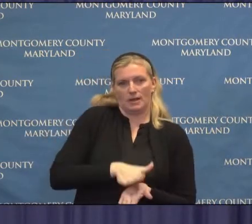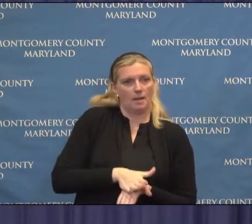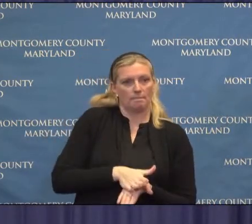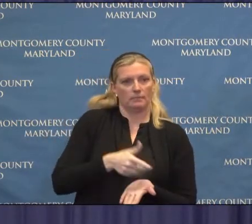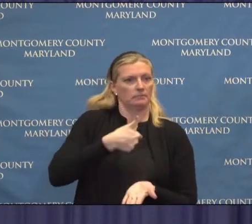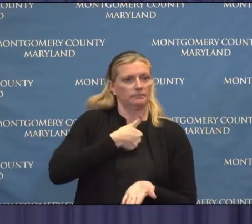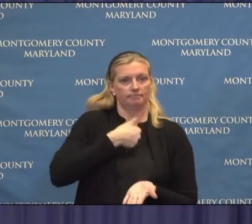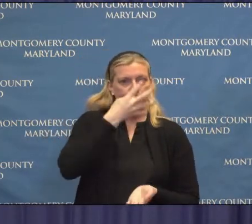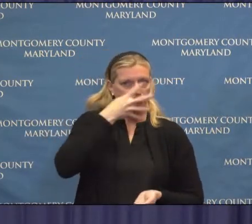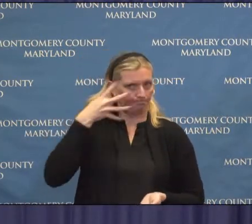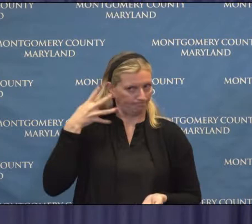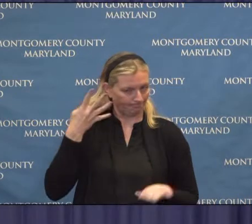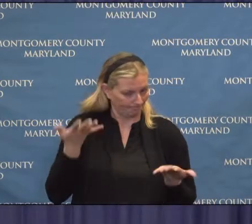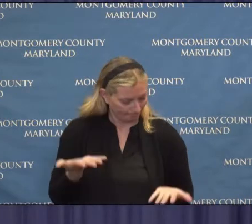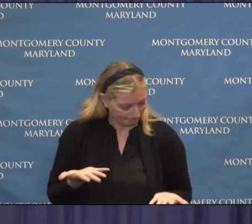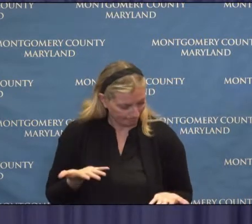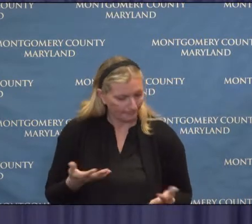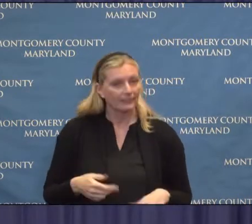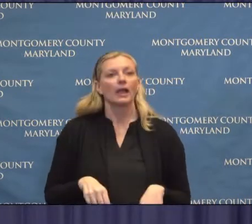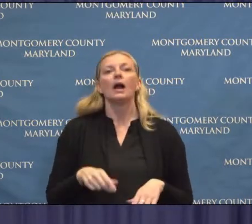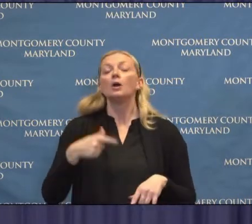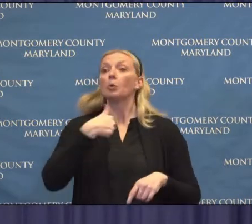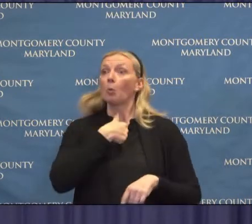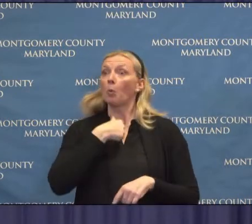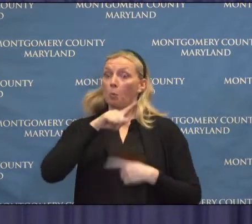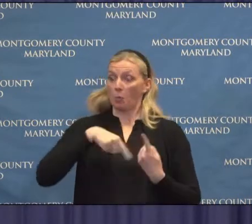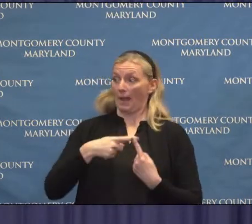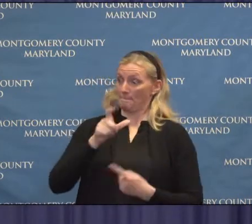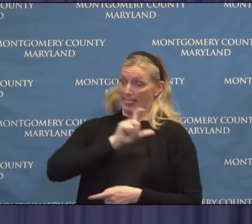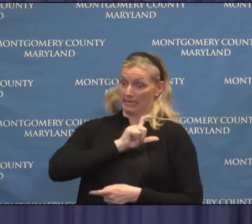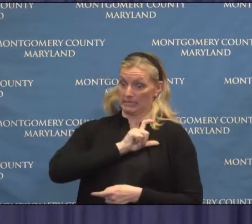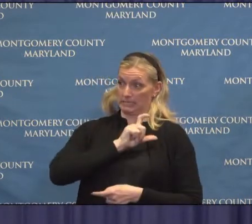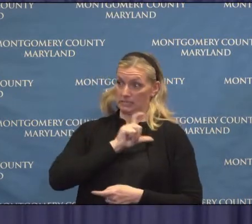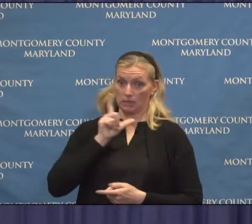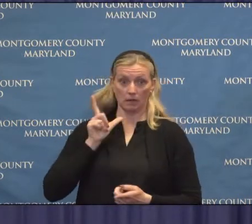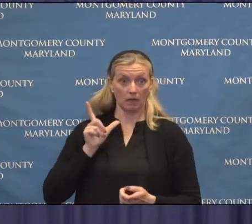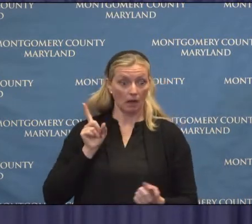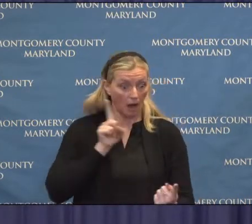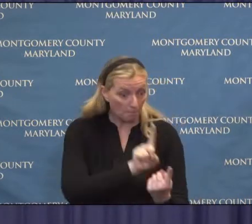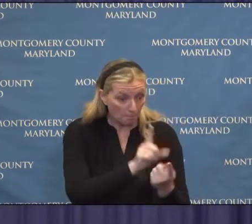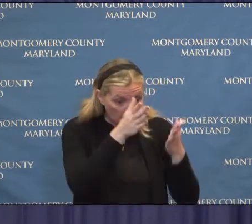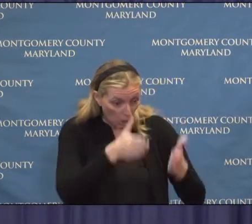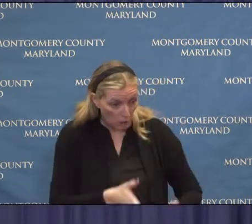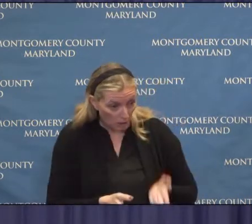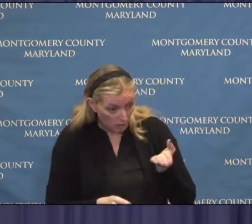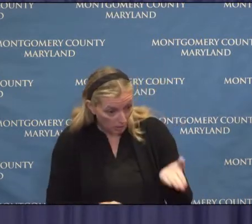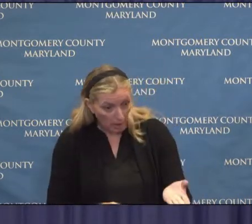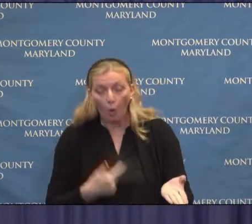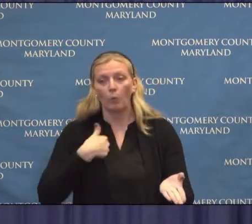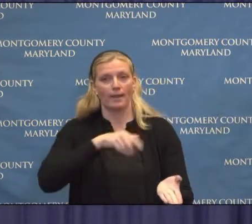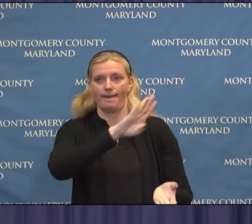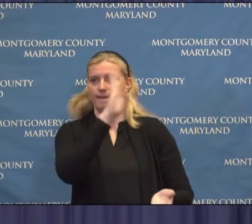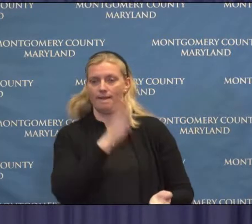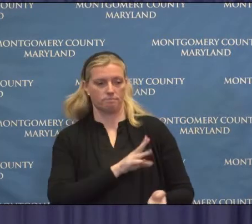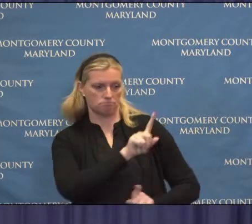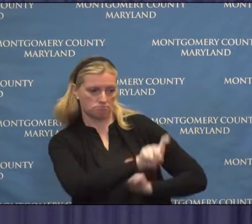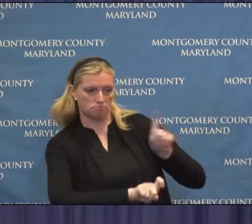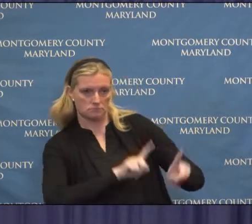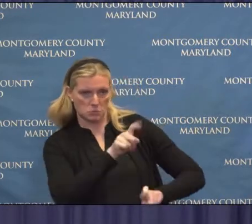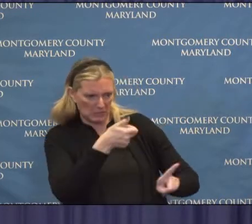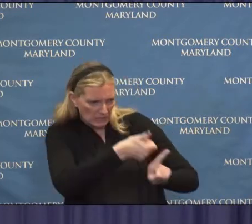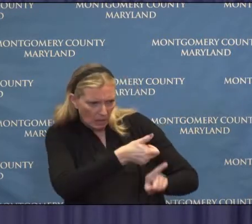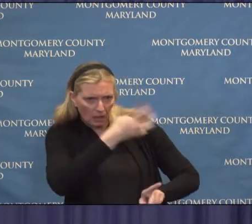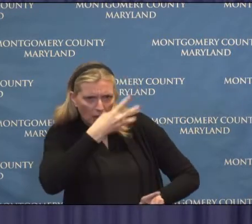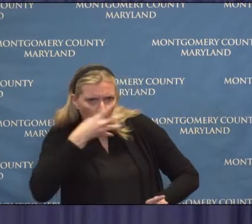questions in any police engagement about whether an individual is undocumented. So if an individual is stopped for a